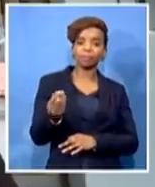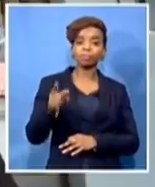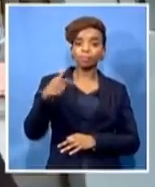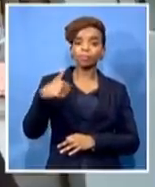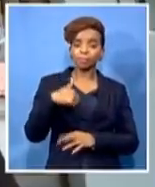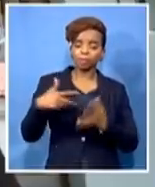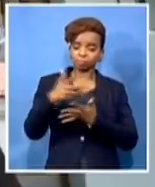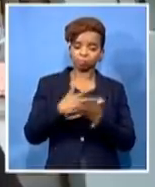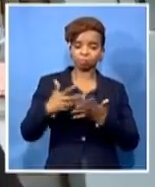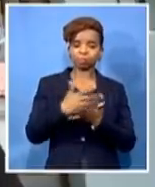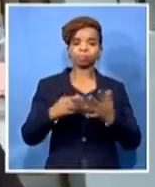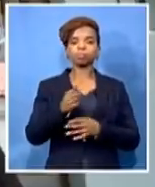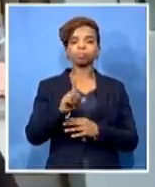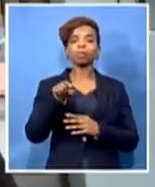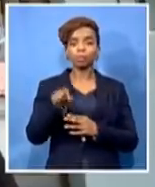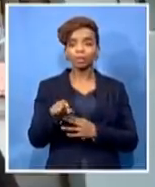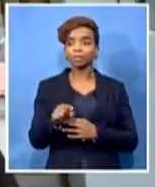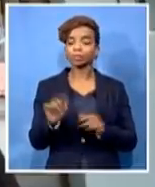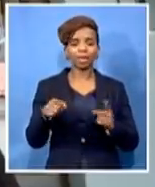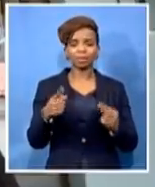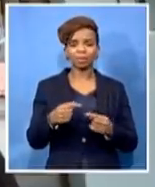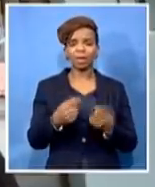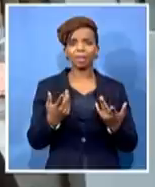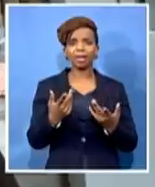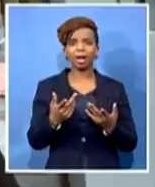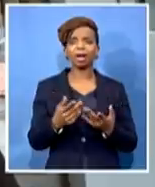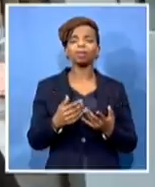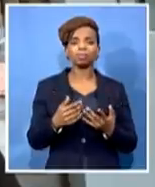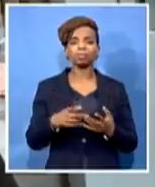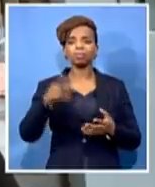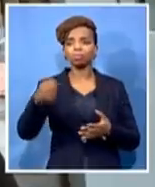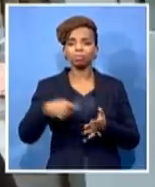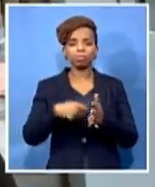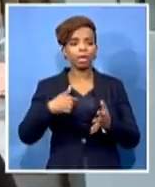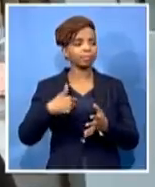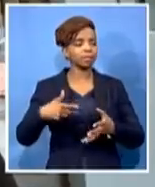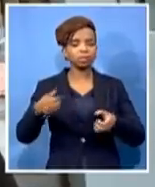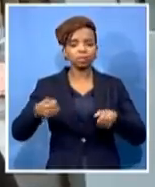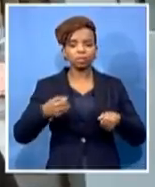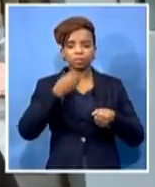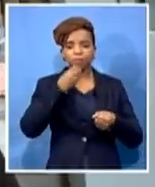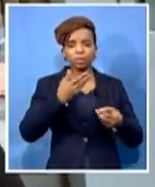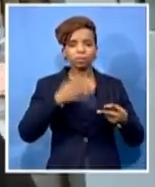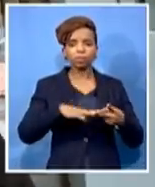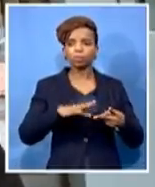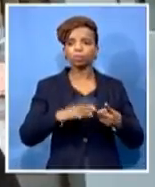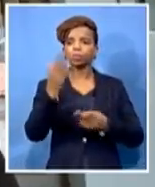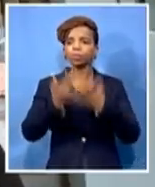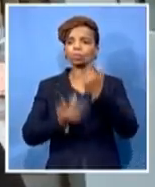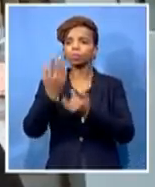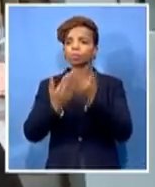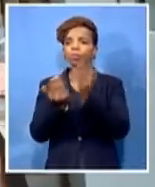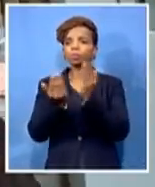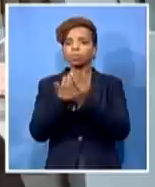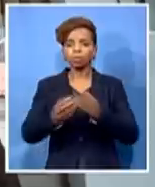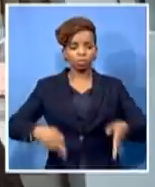bought with hampers. You can't burn the schools and destroy the roads. And the following day, you